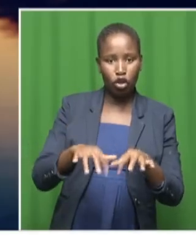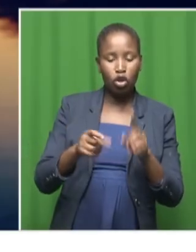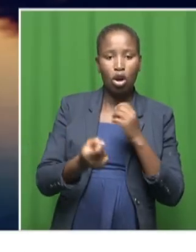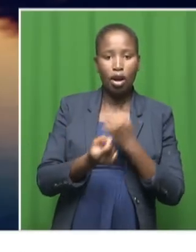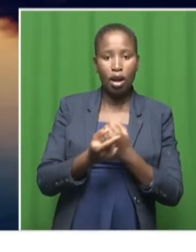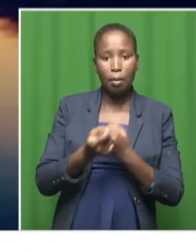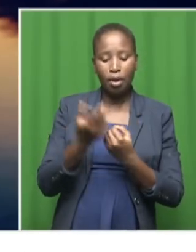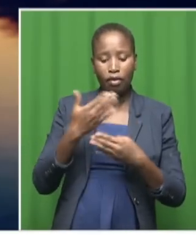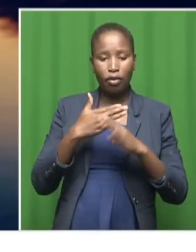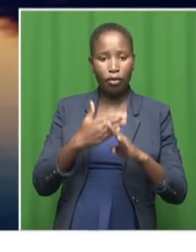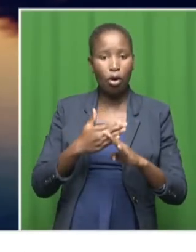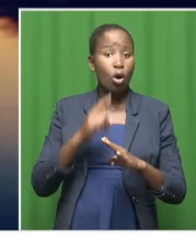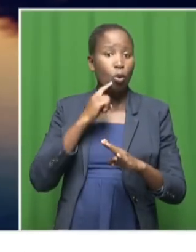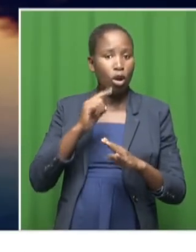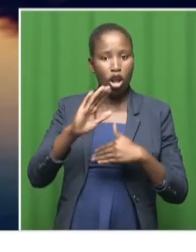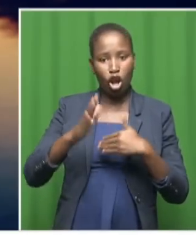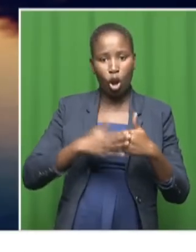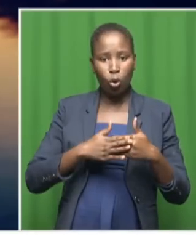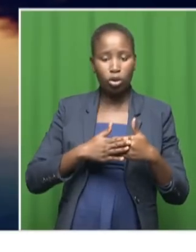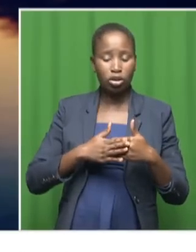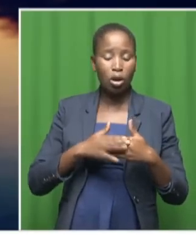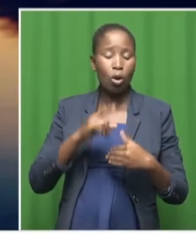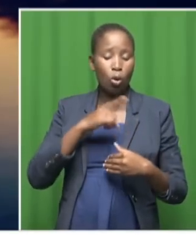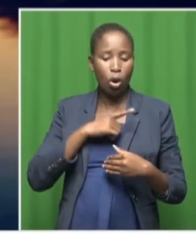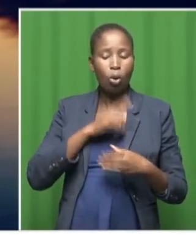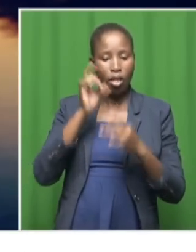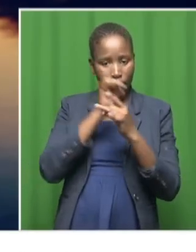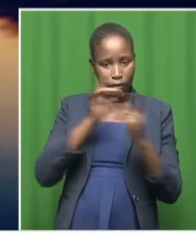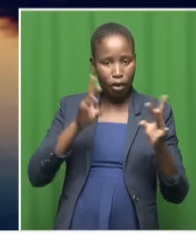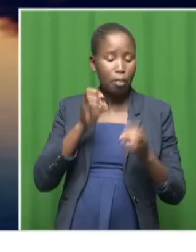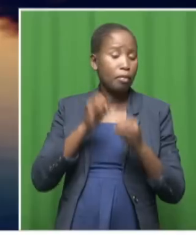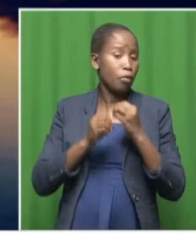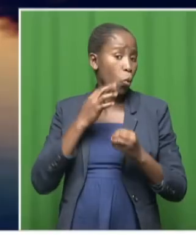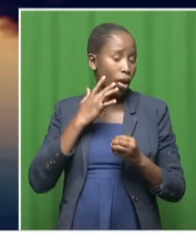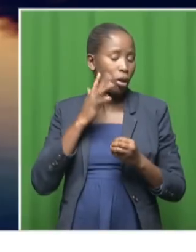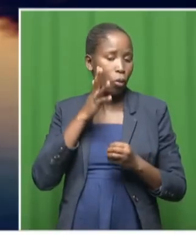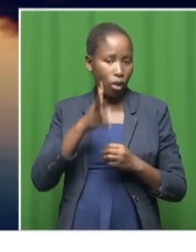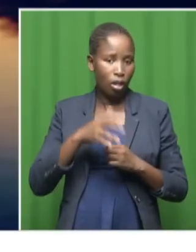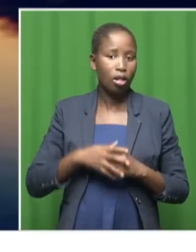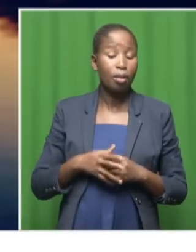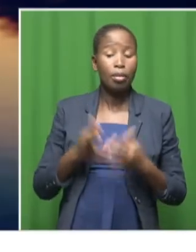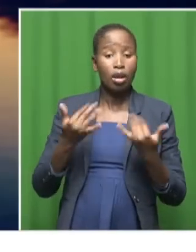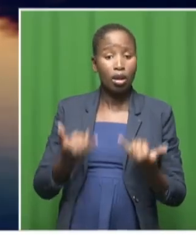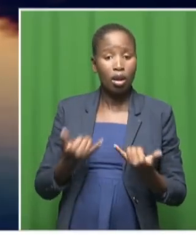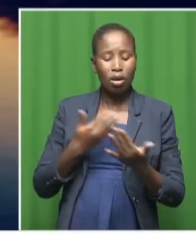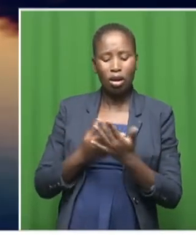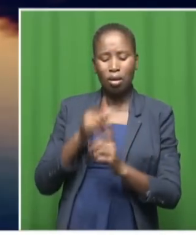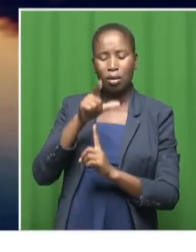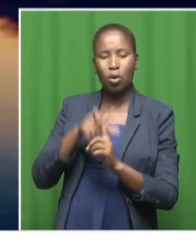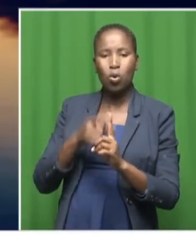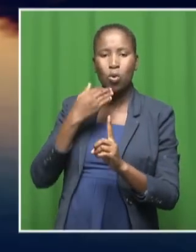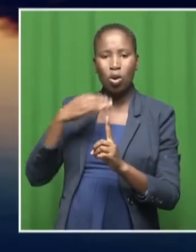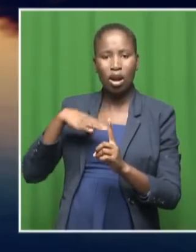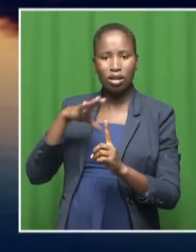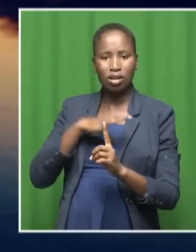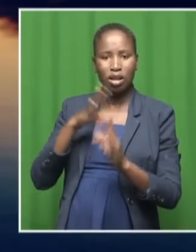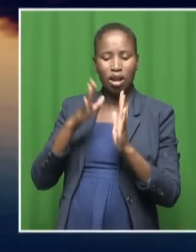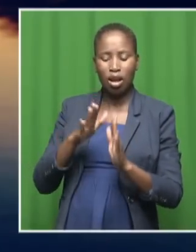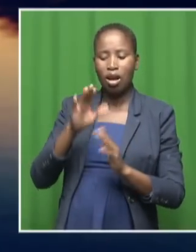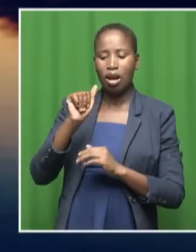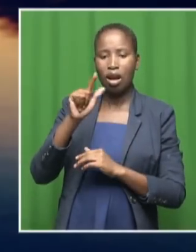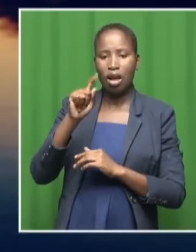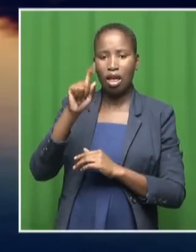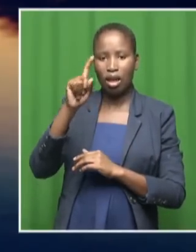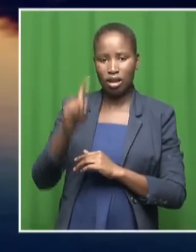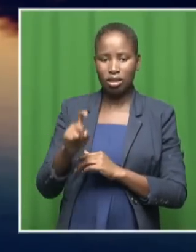been temporarily closed to the public until further notice. To help us make sense of it, we're now joined via Zoom by Councillor Alex Lansdowne, the chair